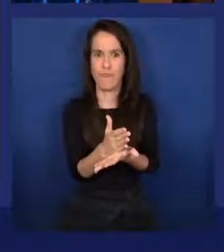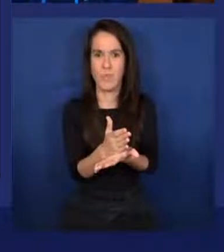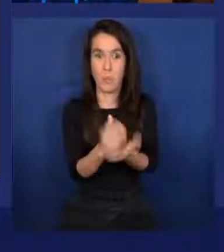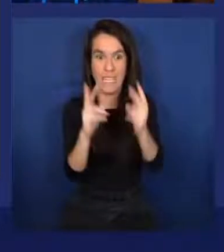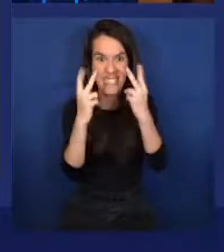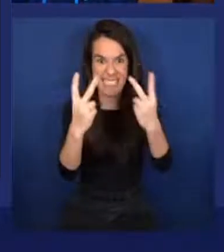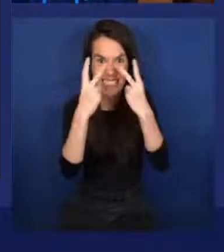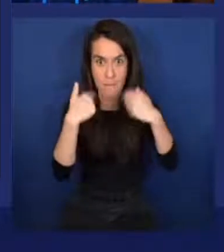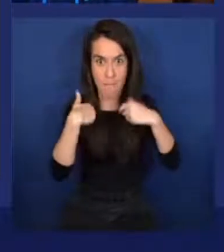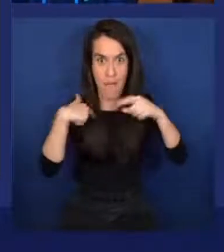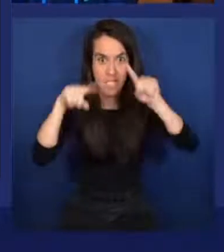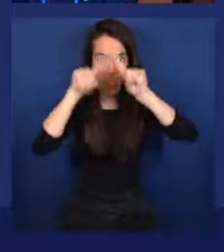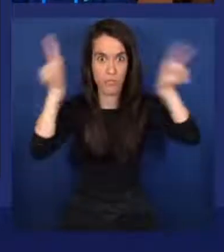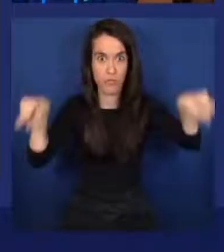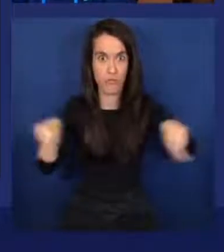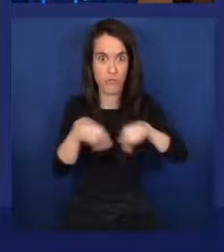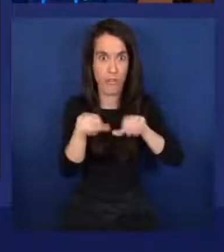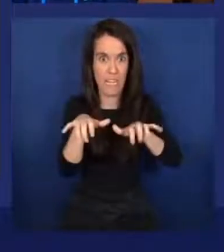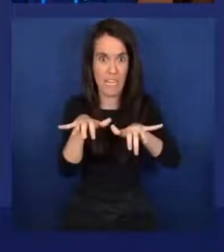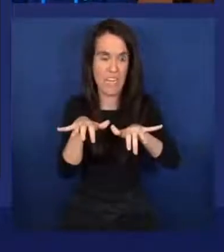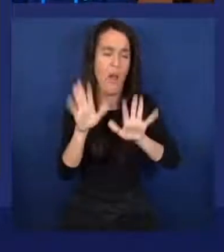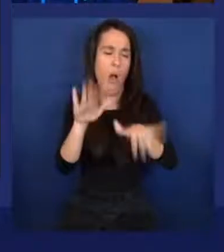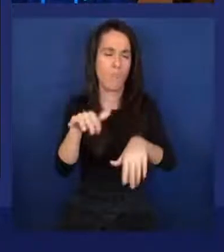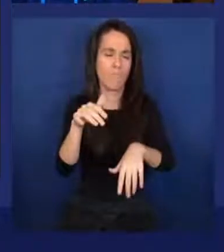think. Well, don't worry.